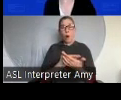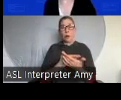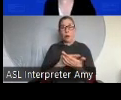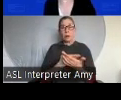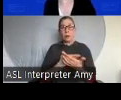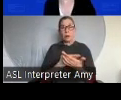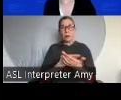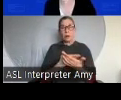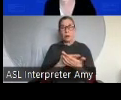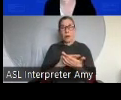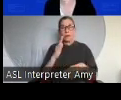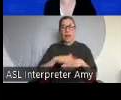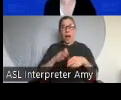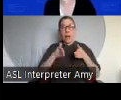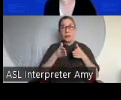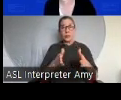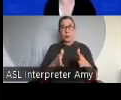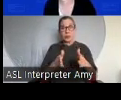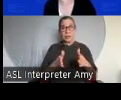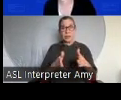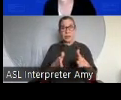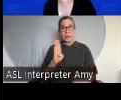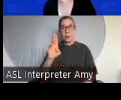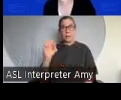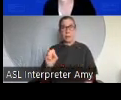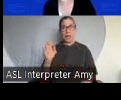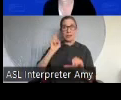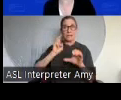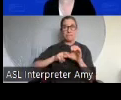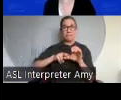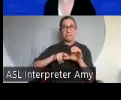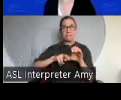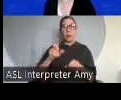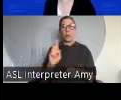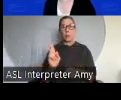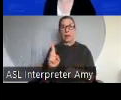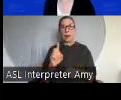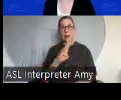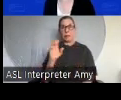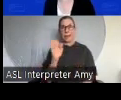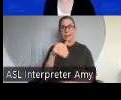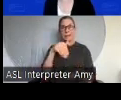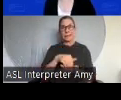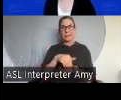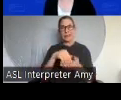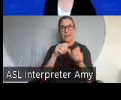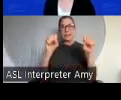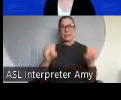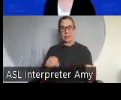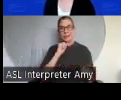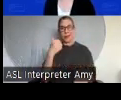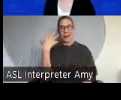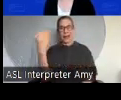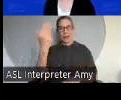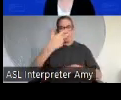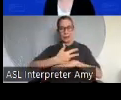bus loading into a bus station, which is where it belongs. It's time for